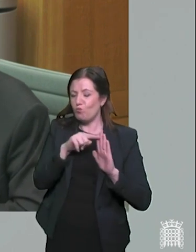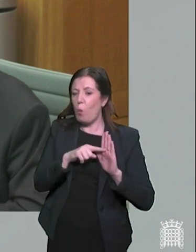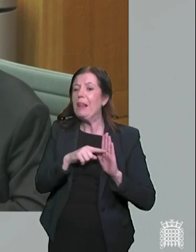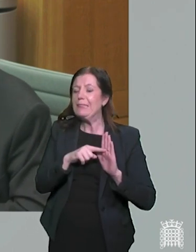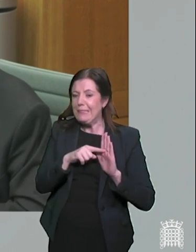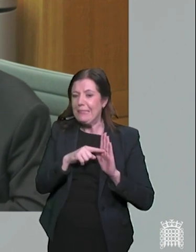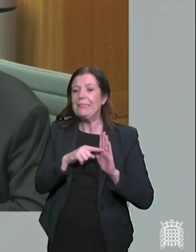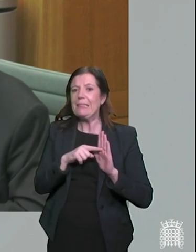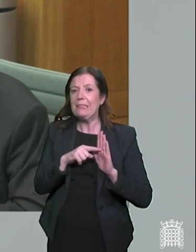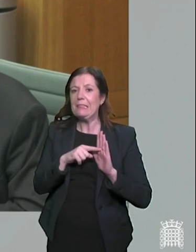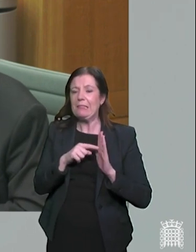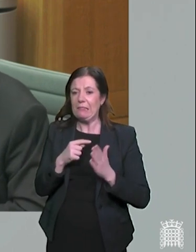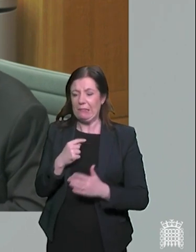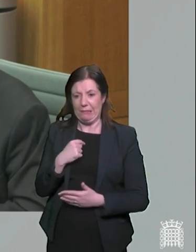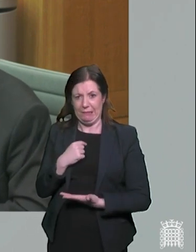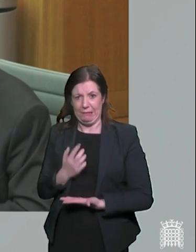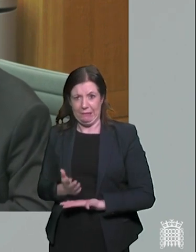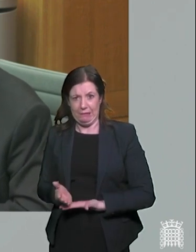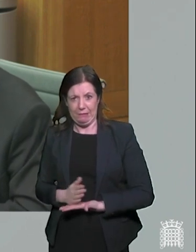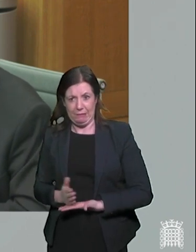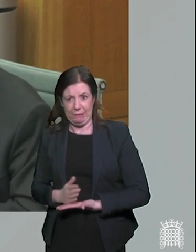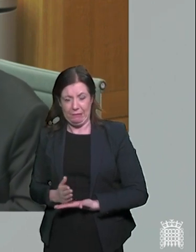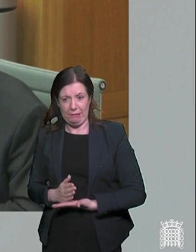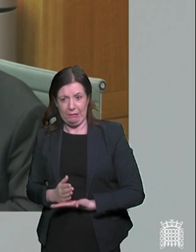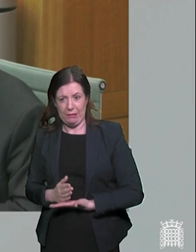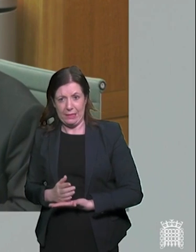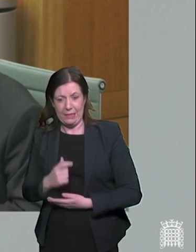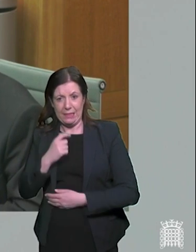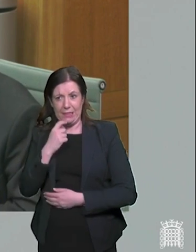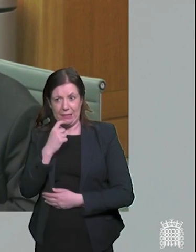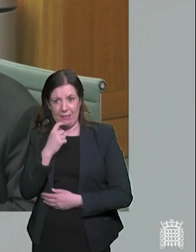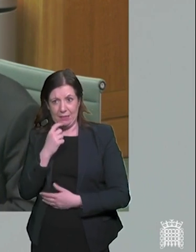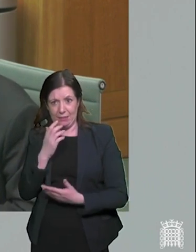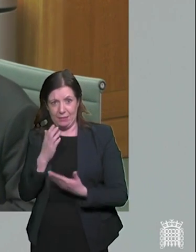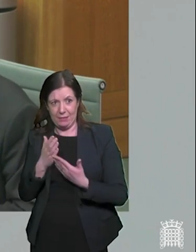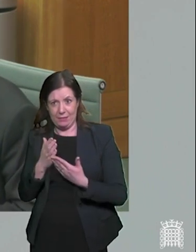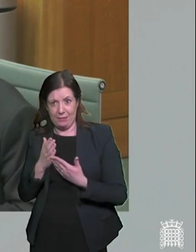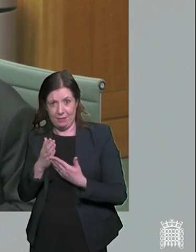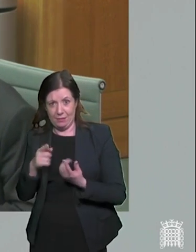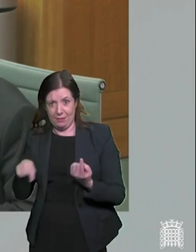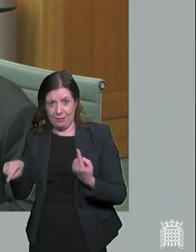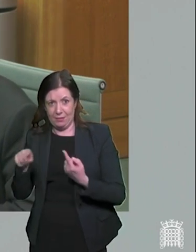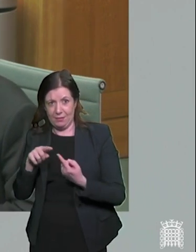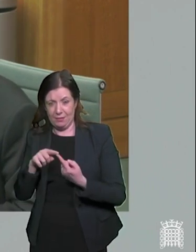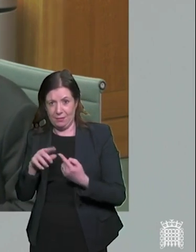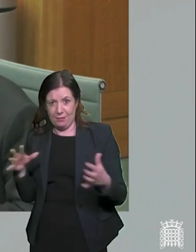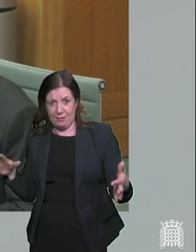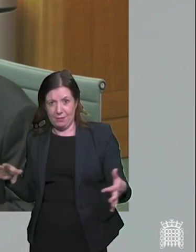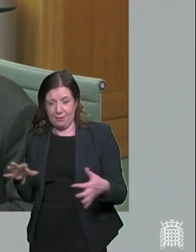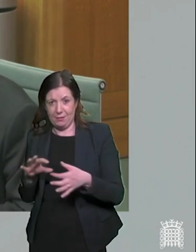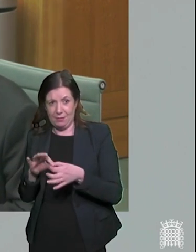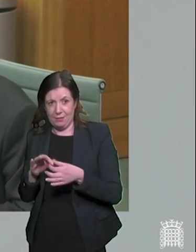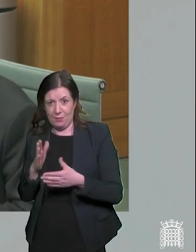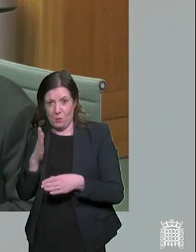he was, quote, not sure it would, quote, work to suggest it was reasonably